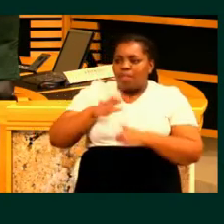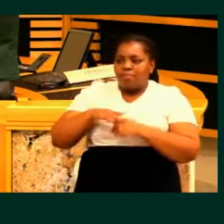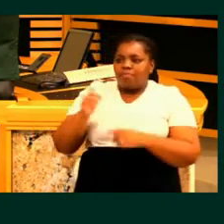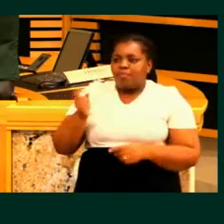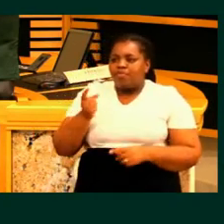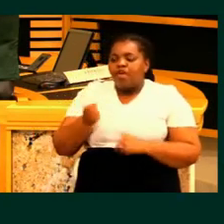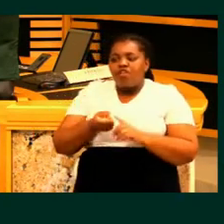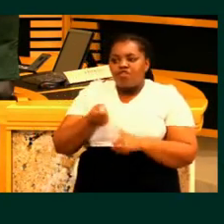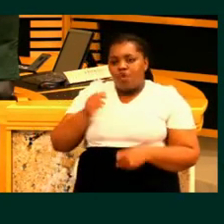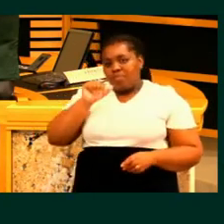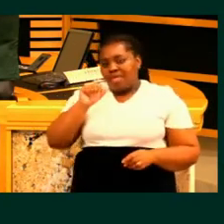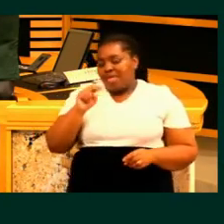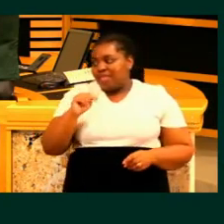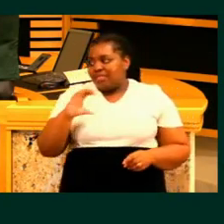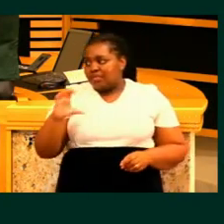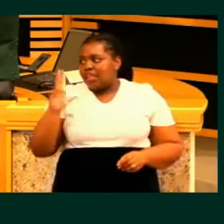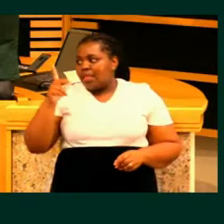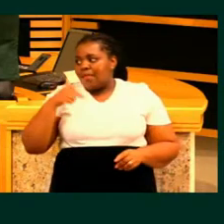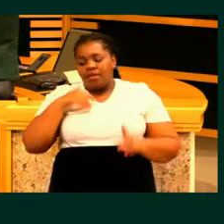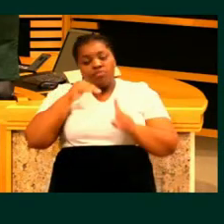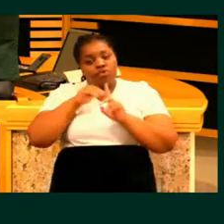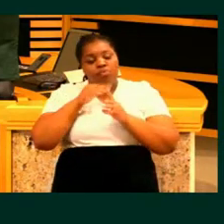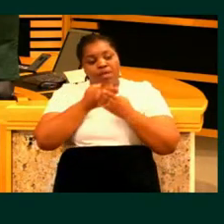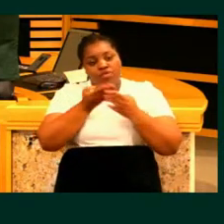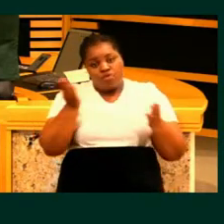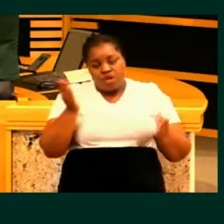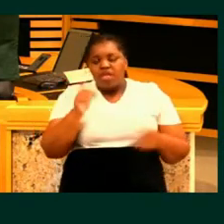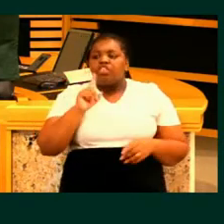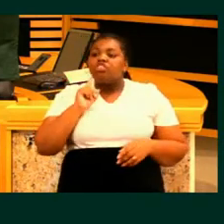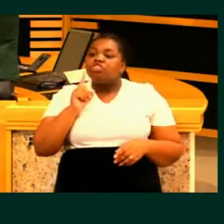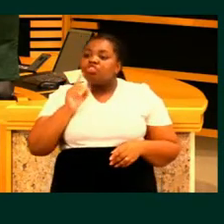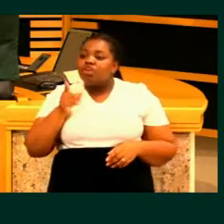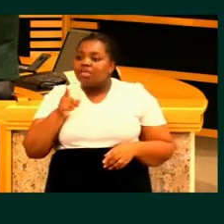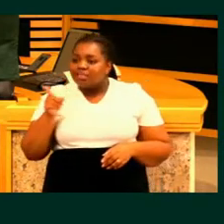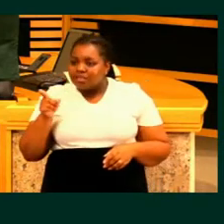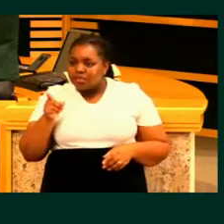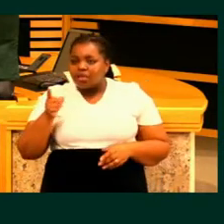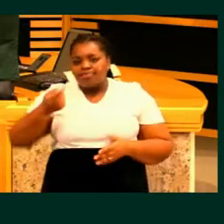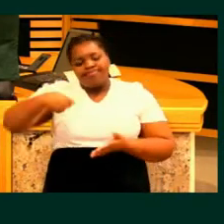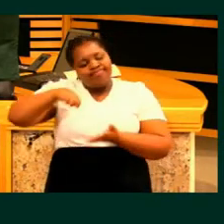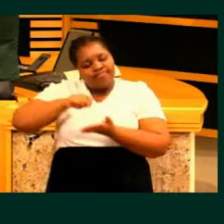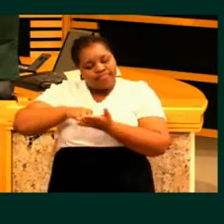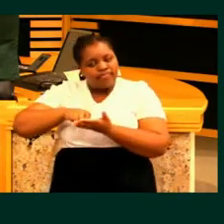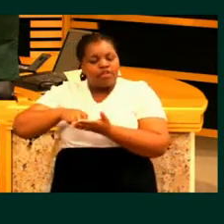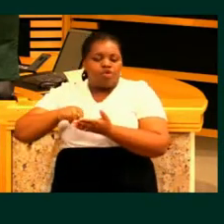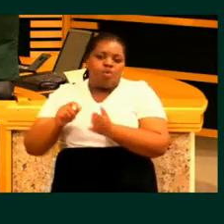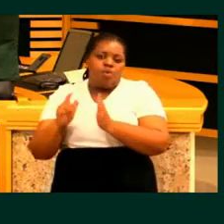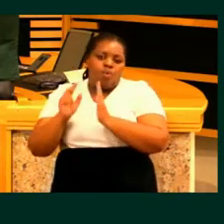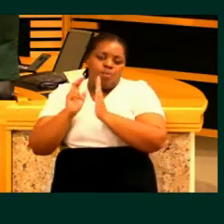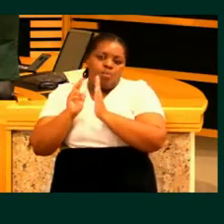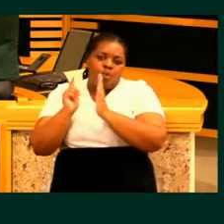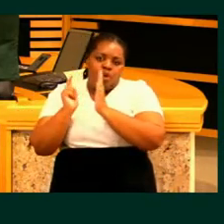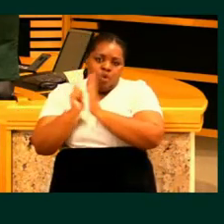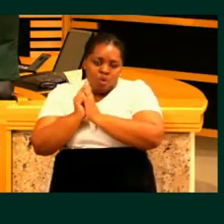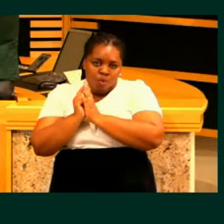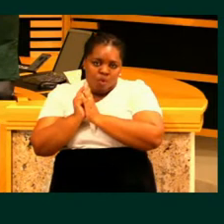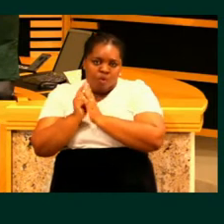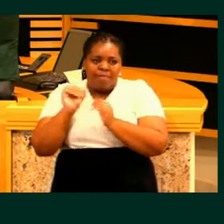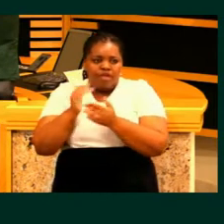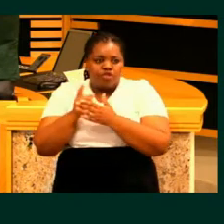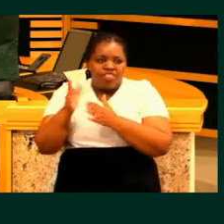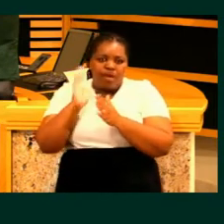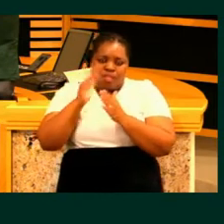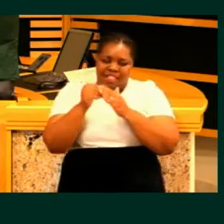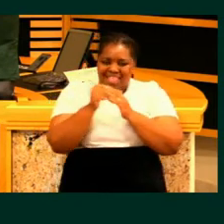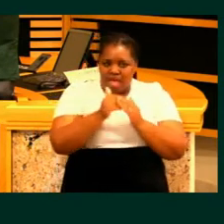behalf of the inal let me remind you that educators are assigned by law with the duty of care this